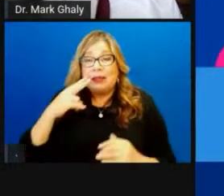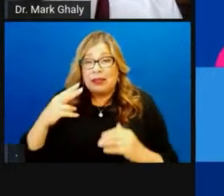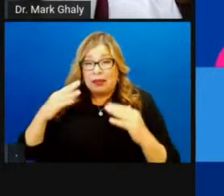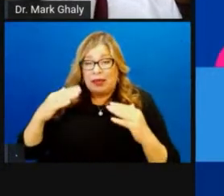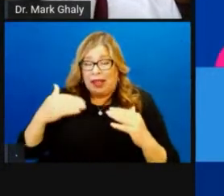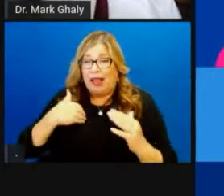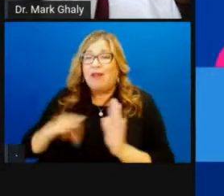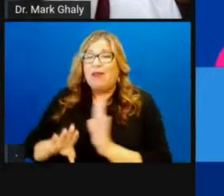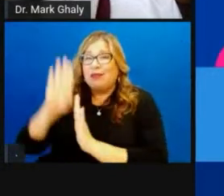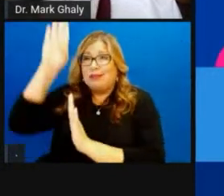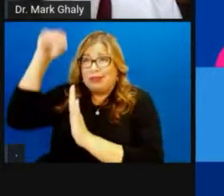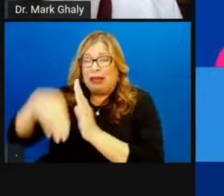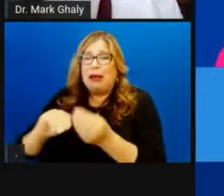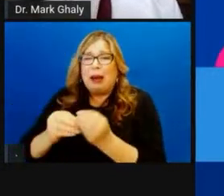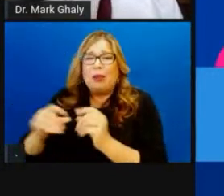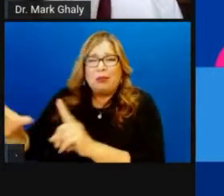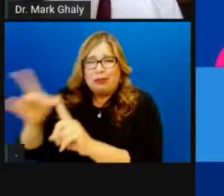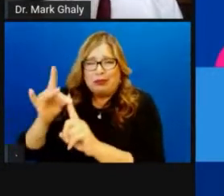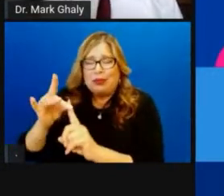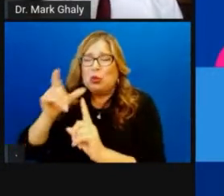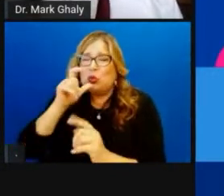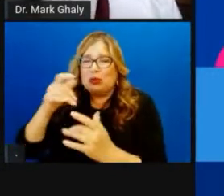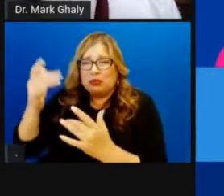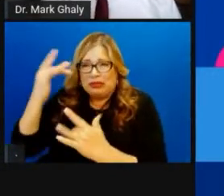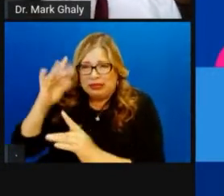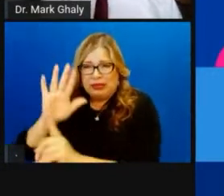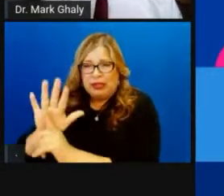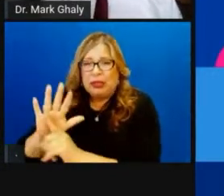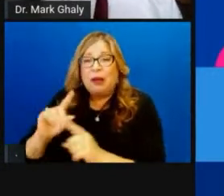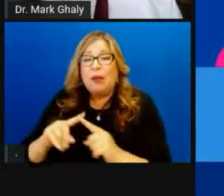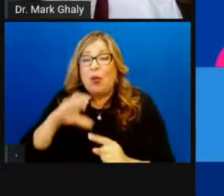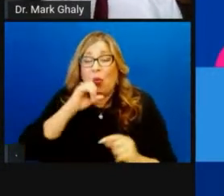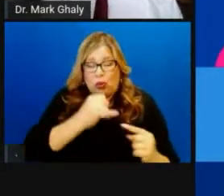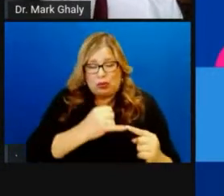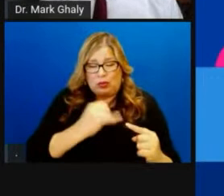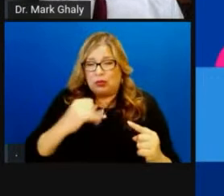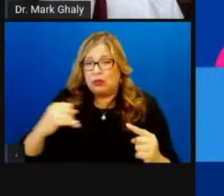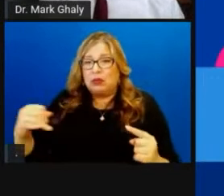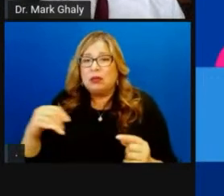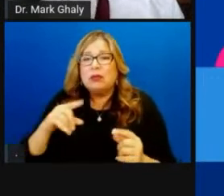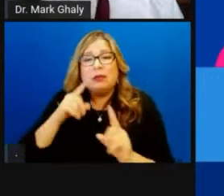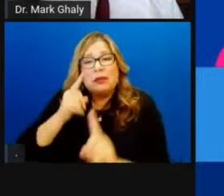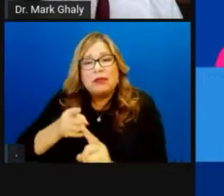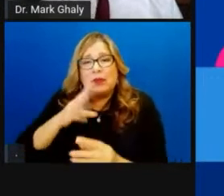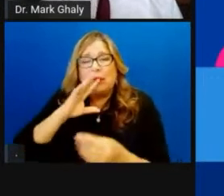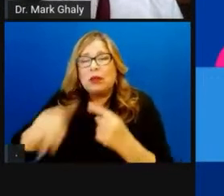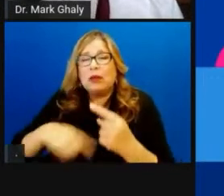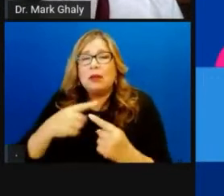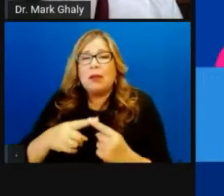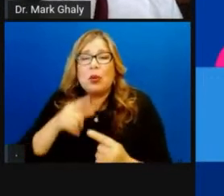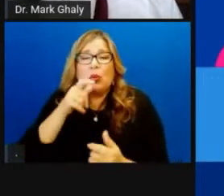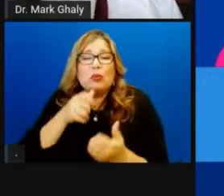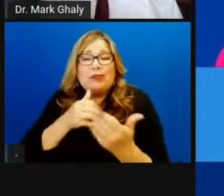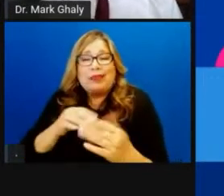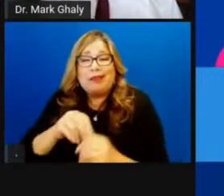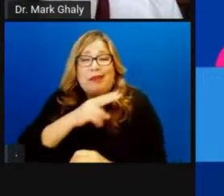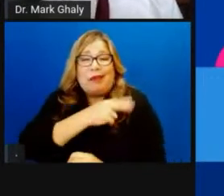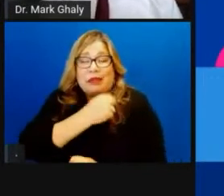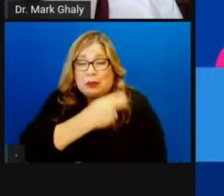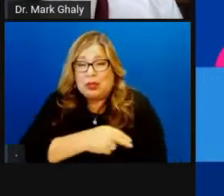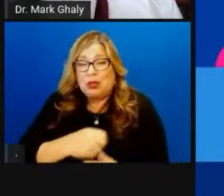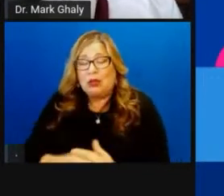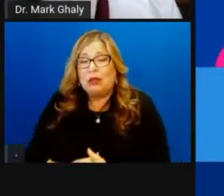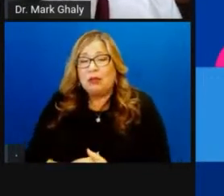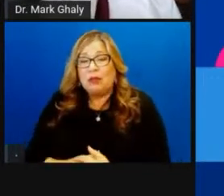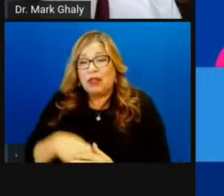and it's important to identify a few things about that line. First, it's really not that much lower than the real difficulty we